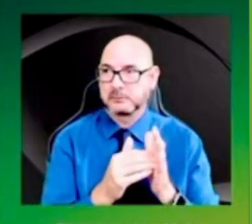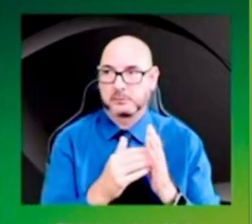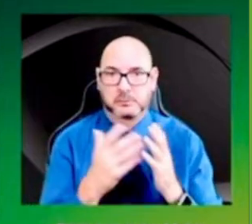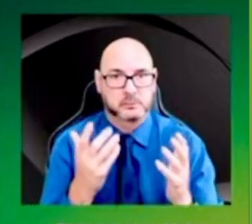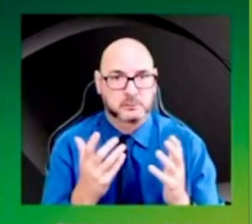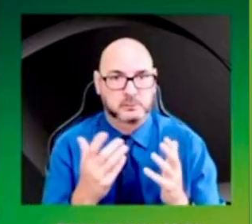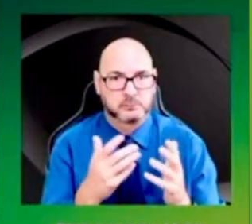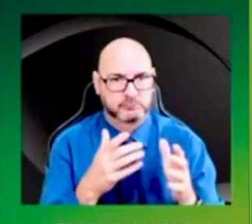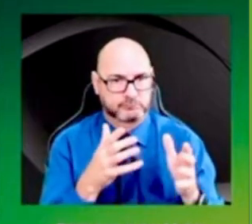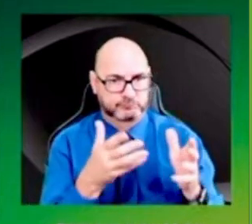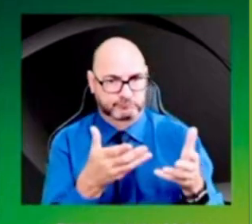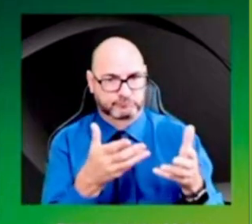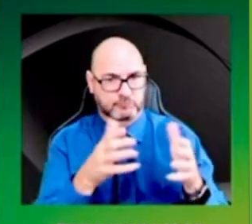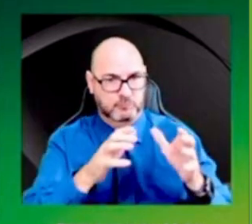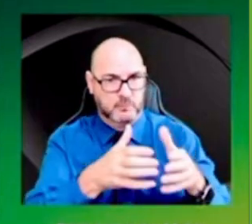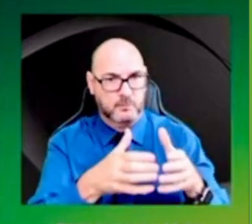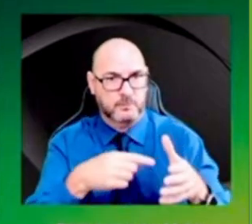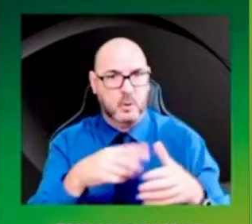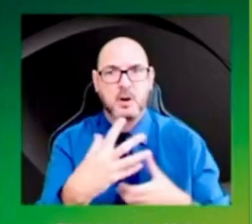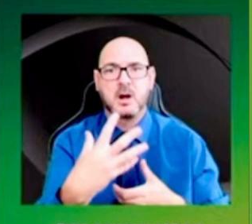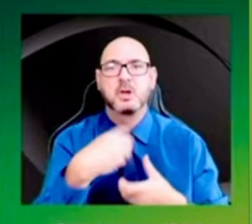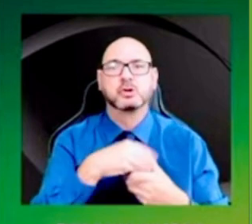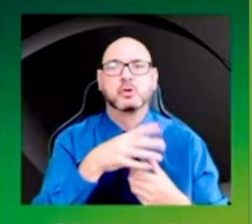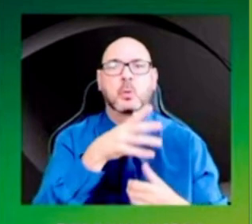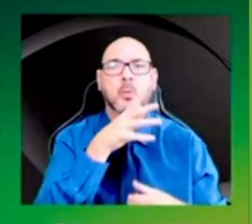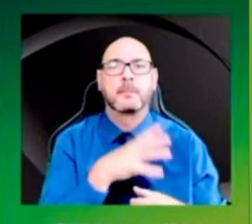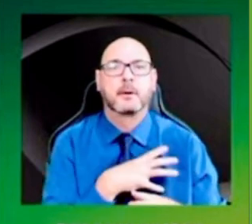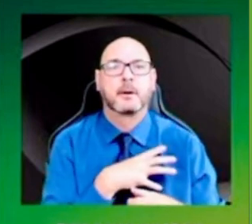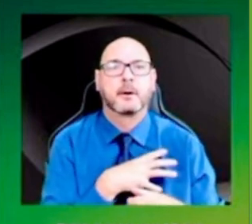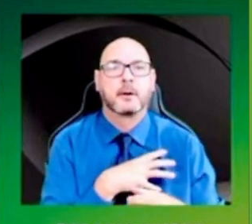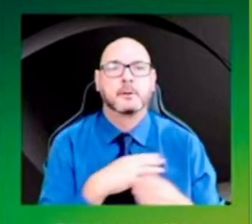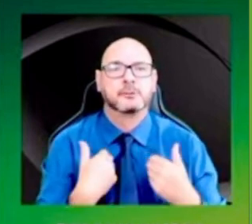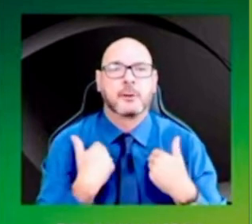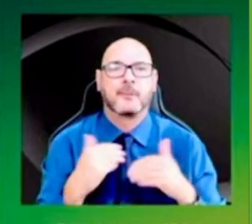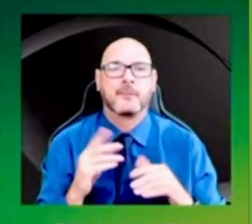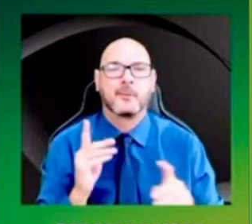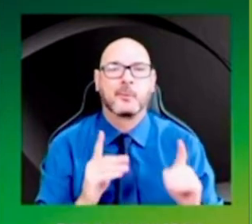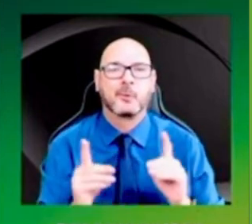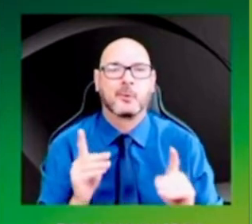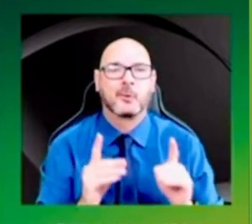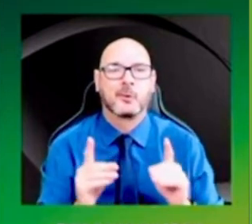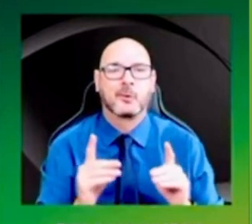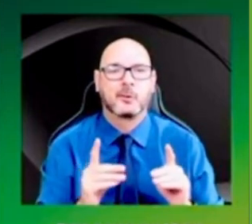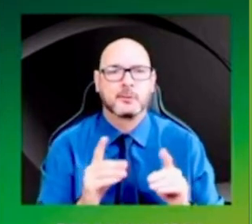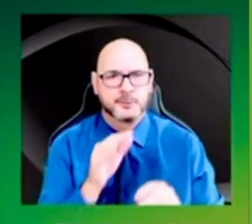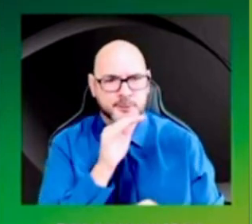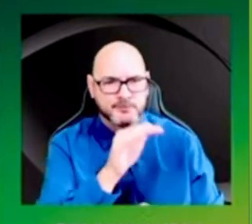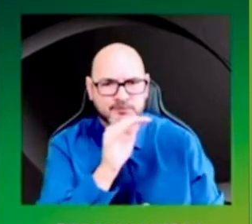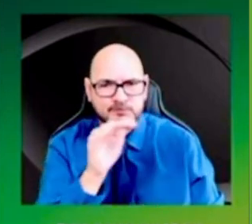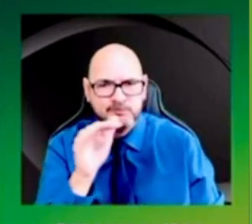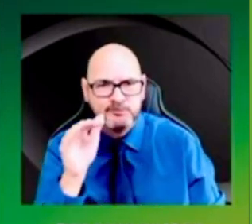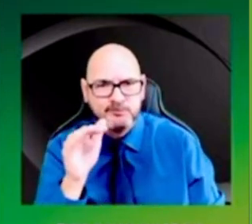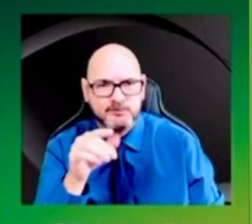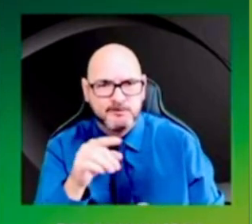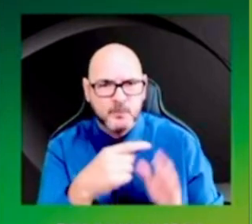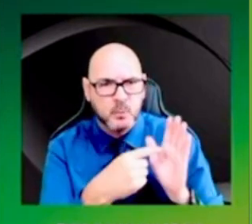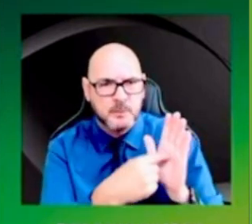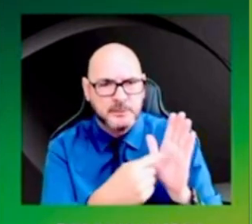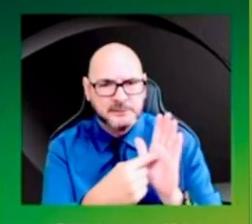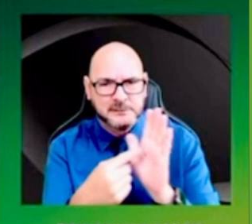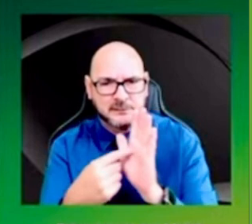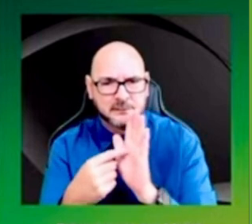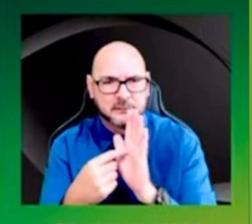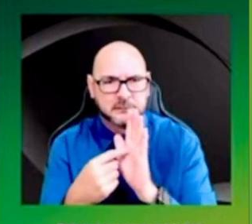women and youth. And I call on representatives of the private sector to collaborate with each other as you do